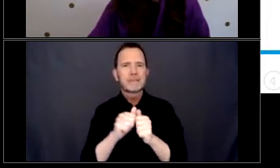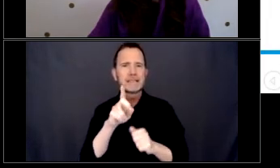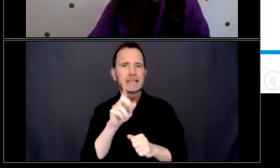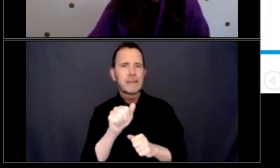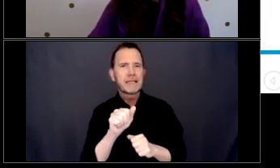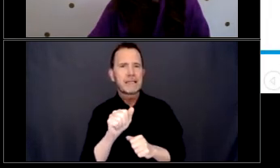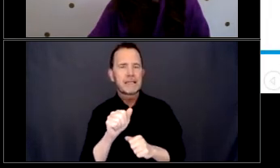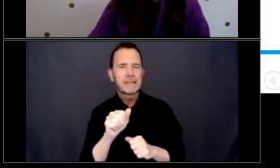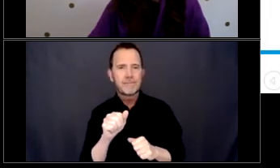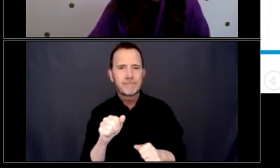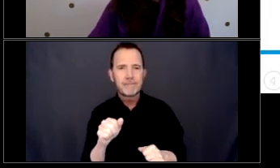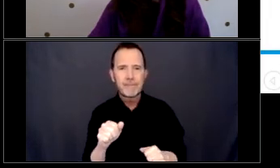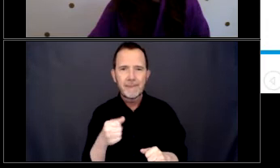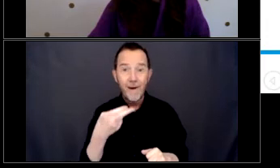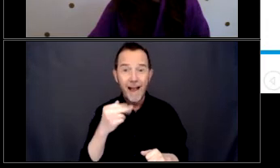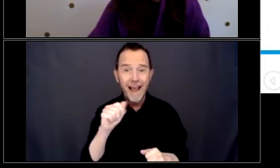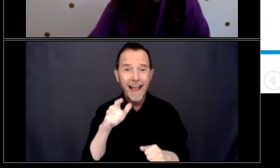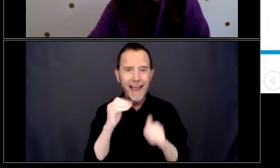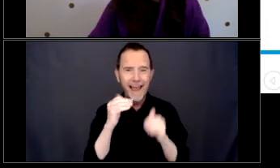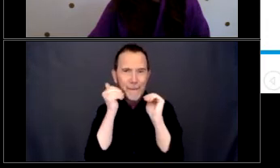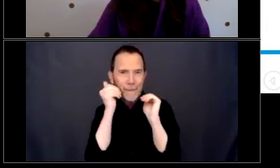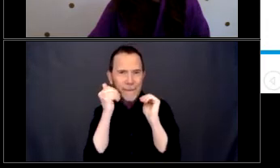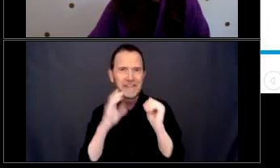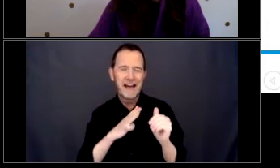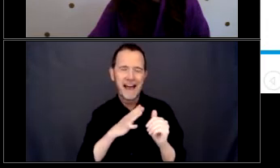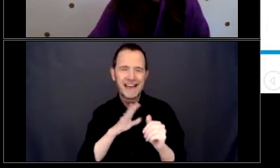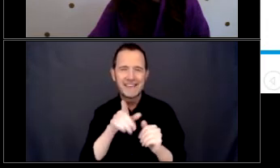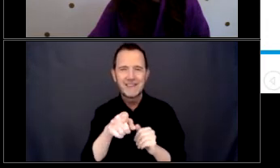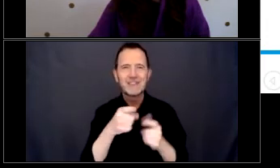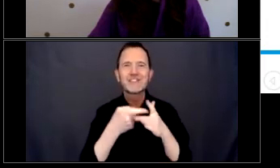I see Hale smiling, so I'm just going to ask him to get us started.